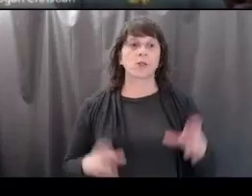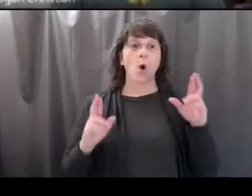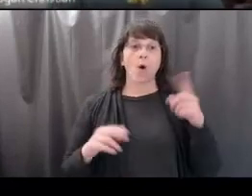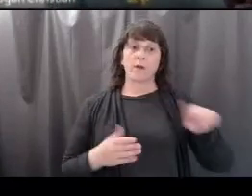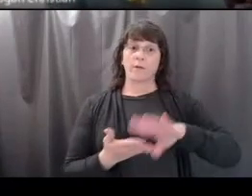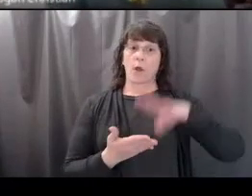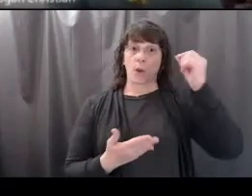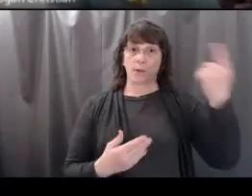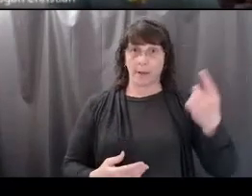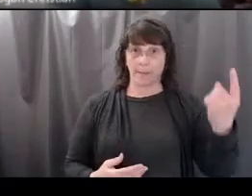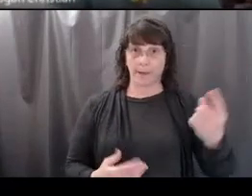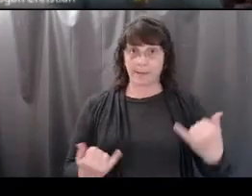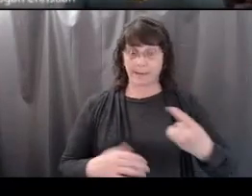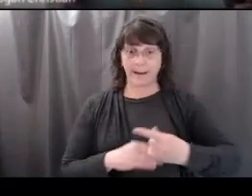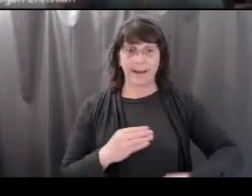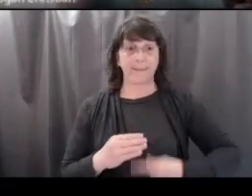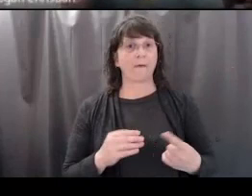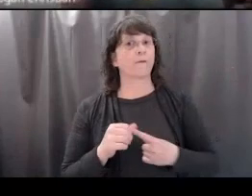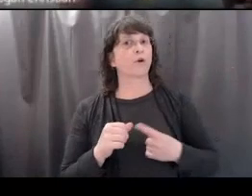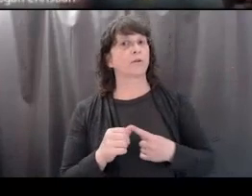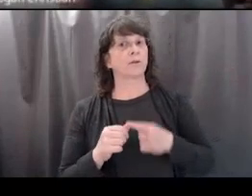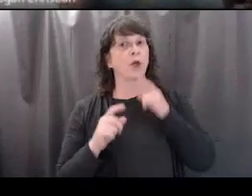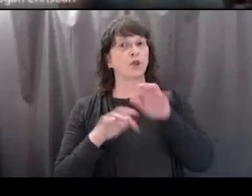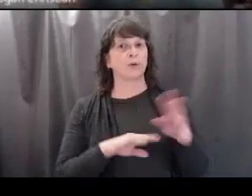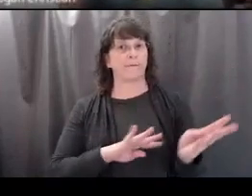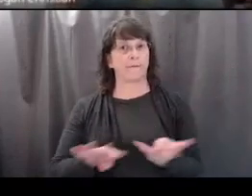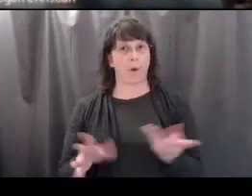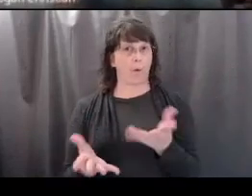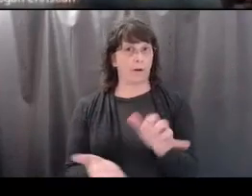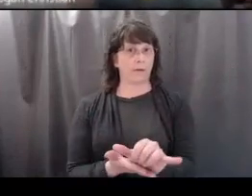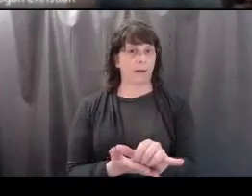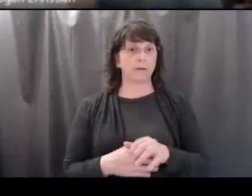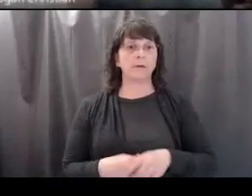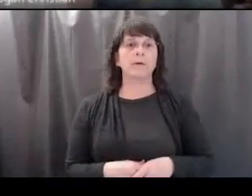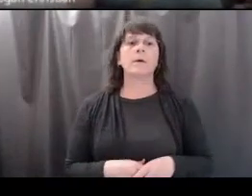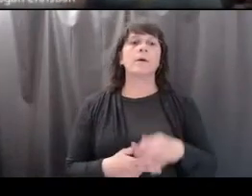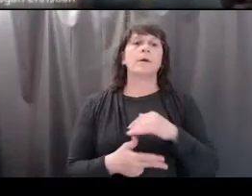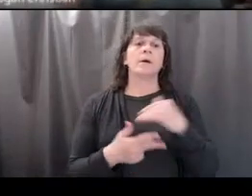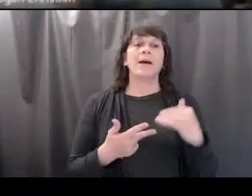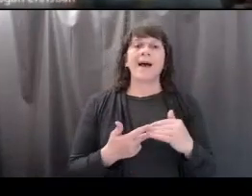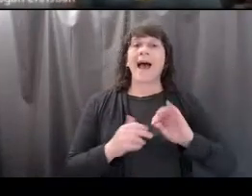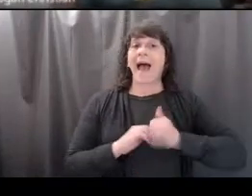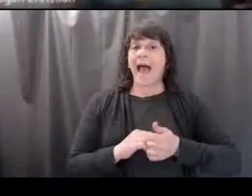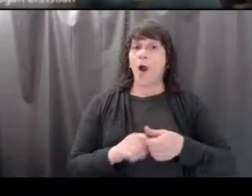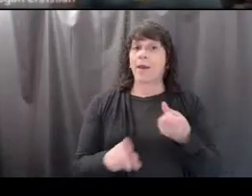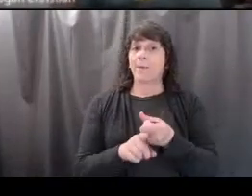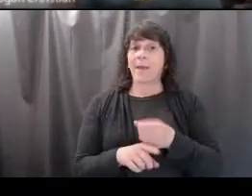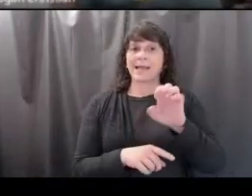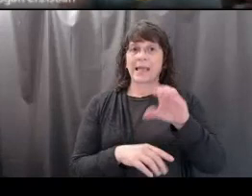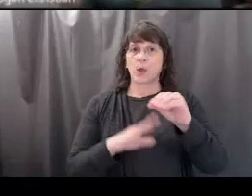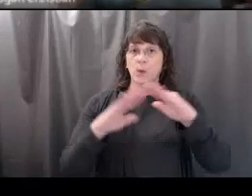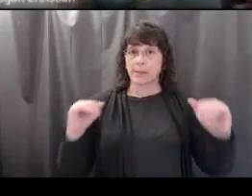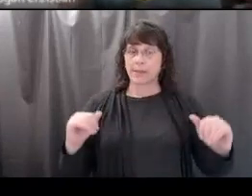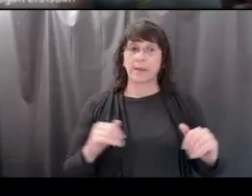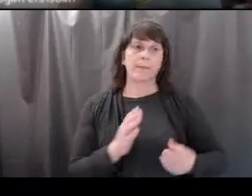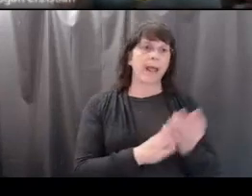learned something today about, first of all, Streamflow and what it is, how it impacts ecosystems, so plants, animals, and